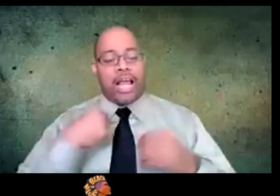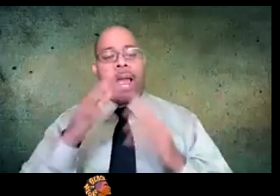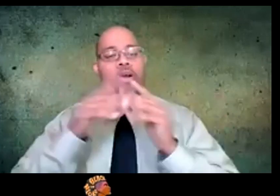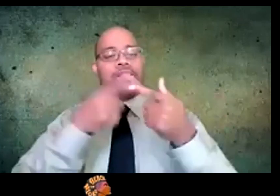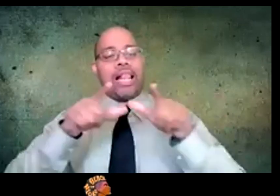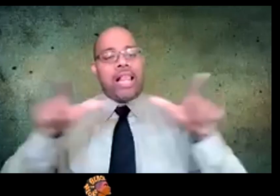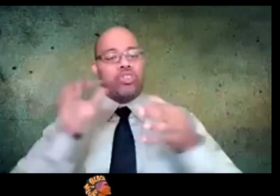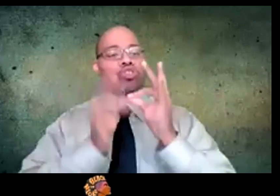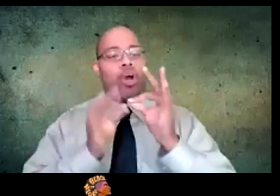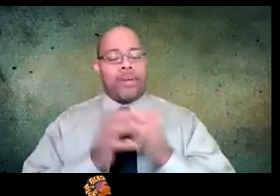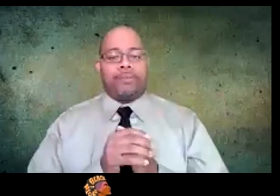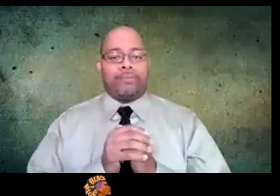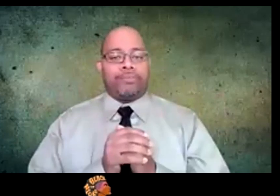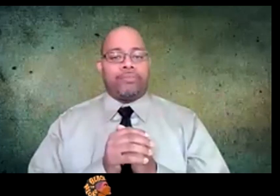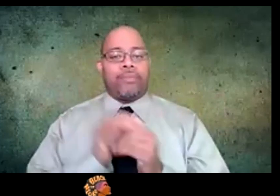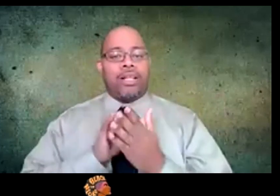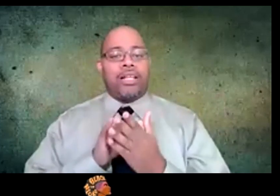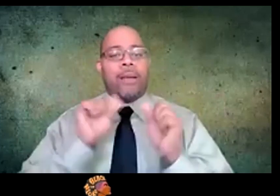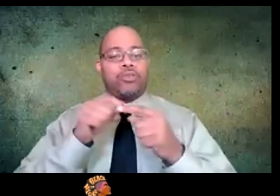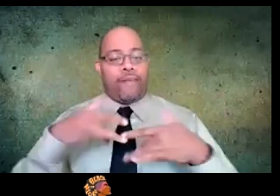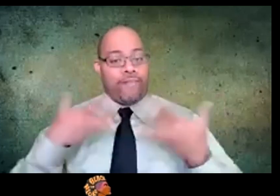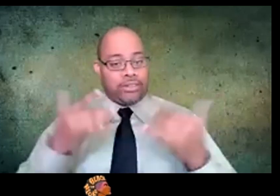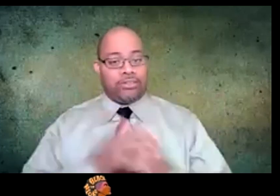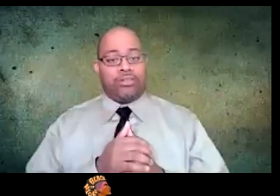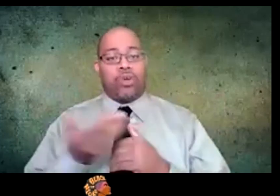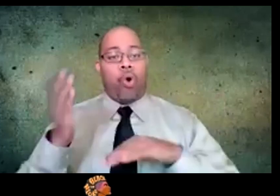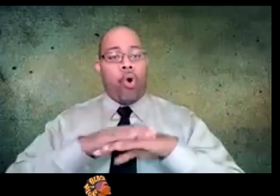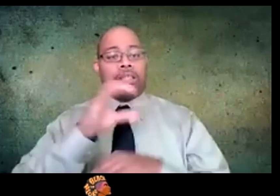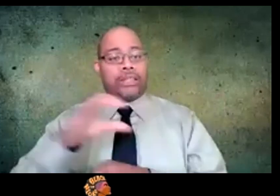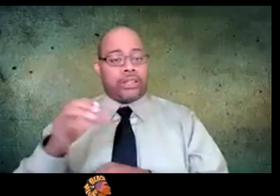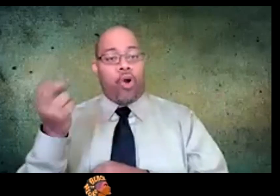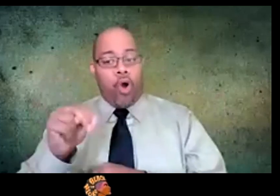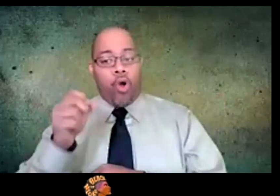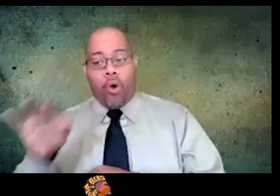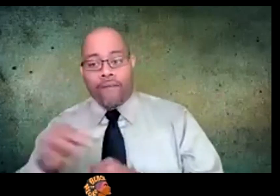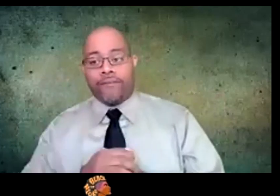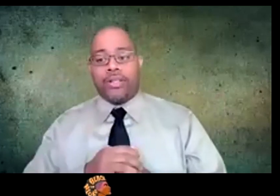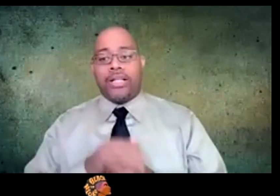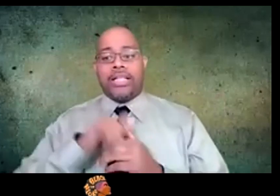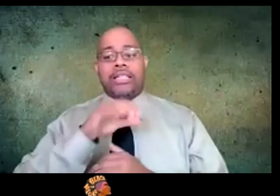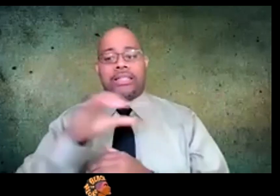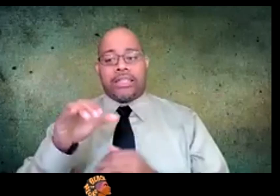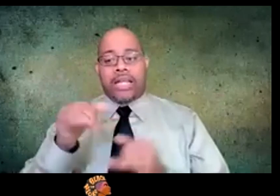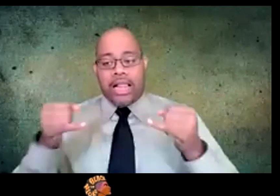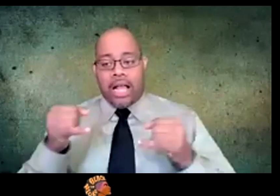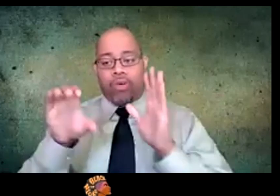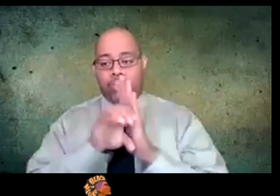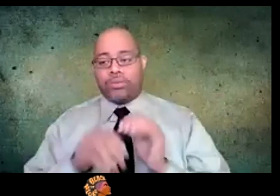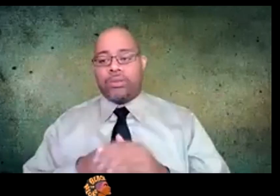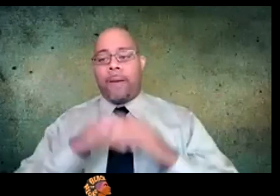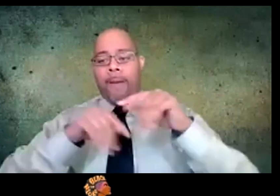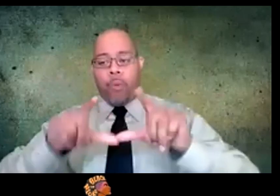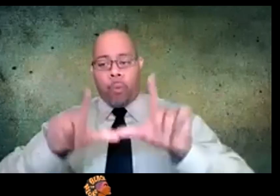Language interpreting, which are available for this event to turn captions on or off. The CC live caption icon is